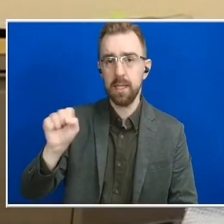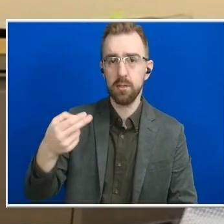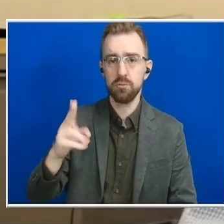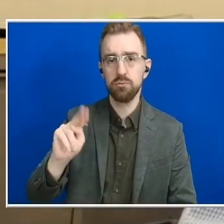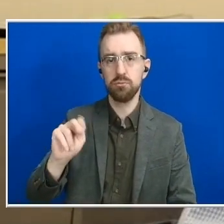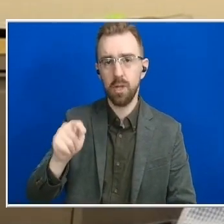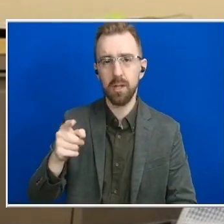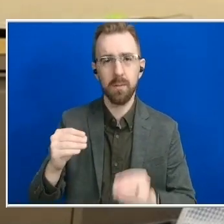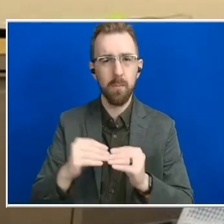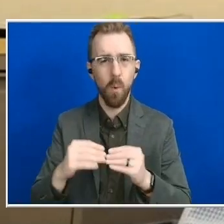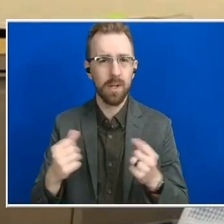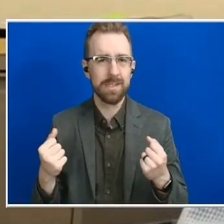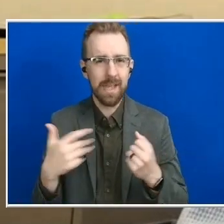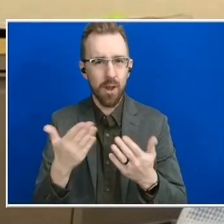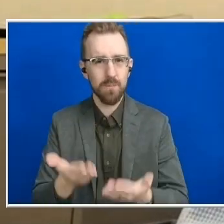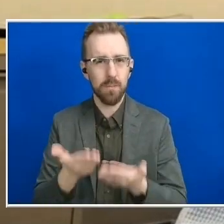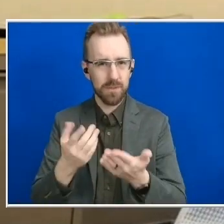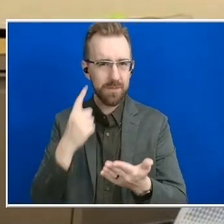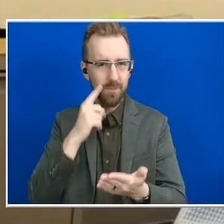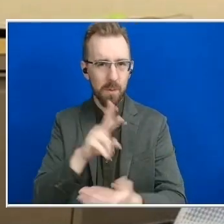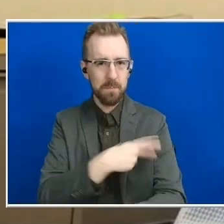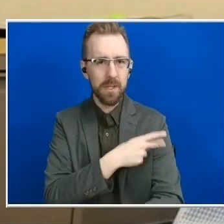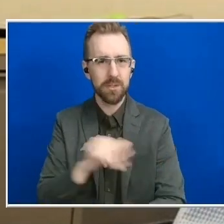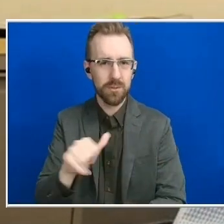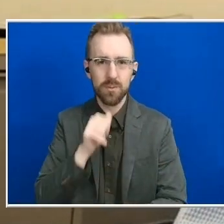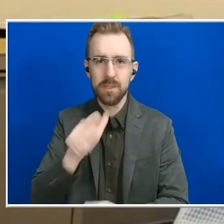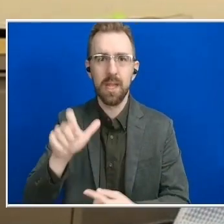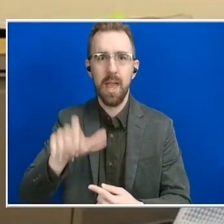scarier proposition for a patient that doesn't have to have a